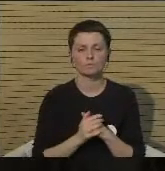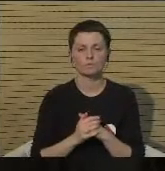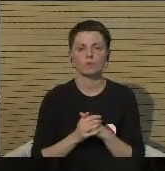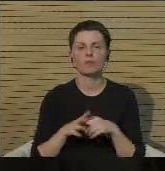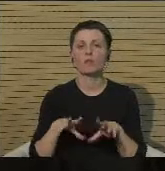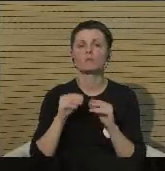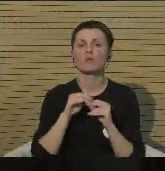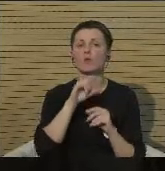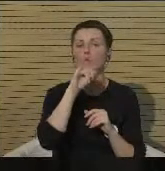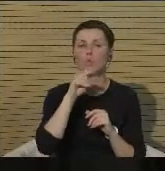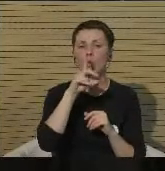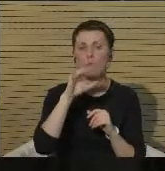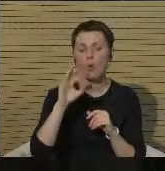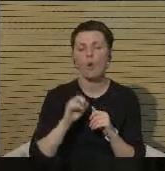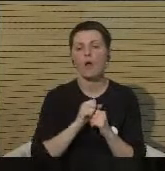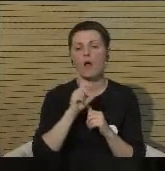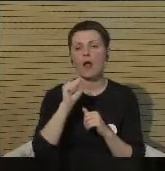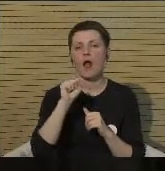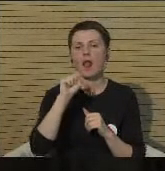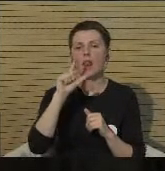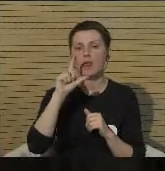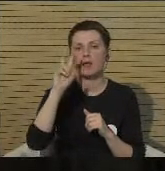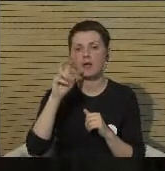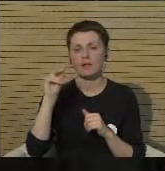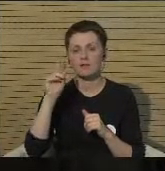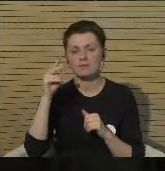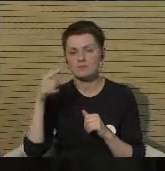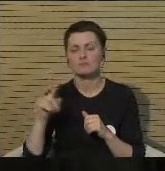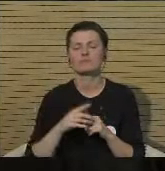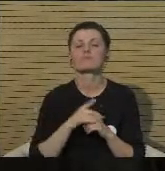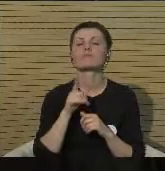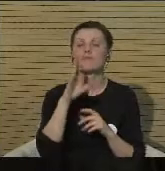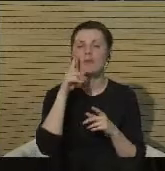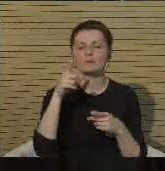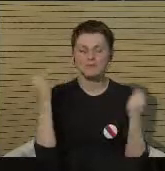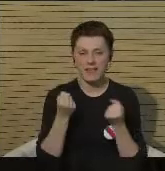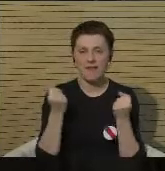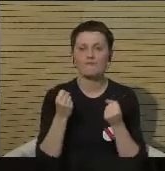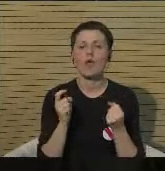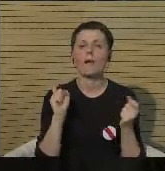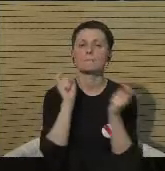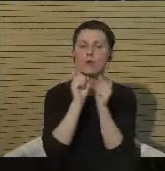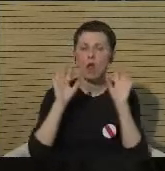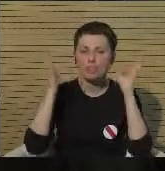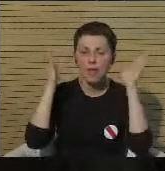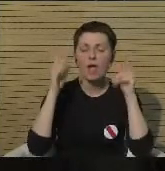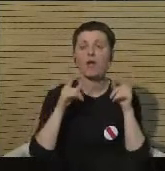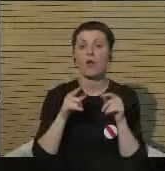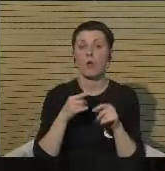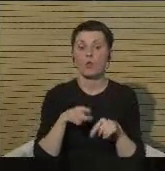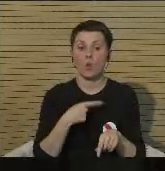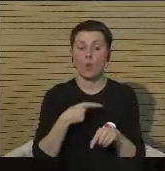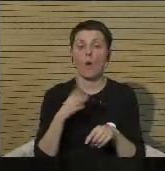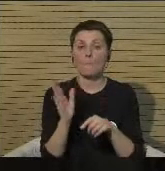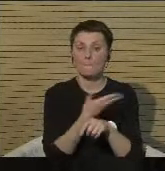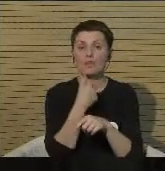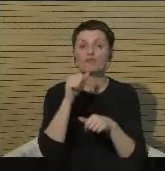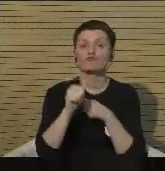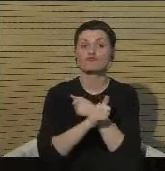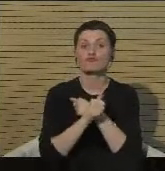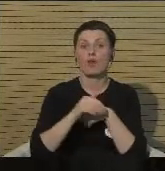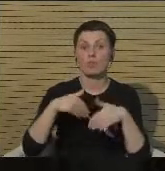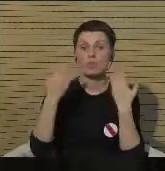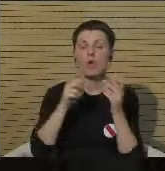connected with Catholic University of Lublin. And I know that you're engaged in protests